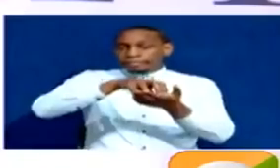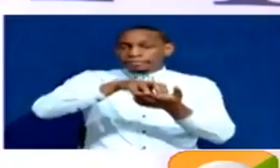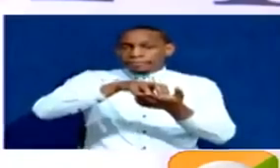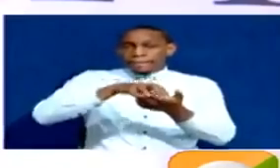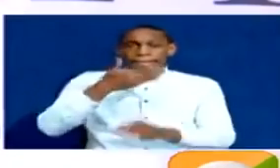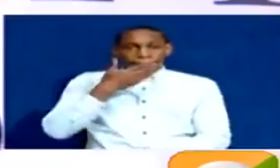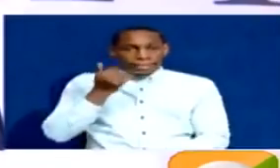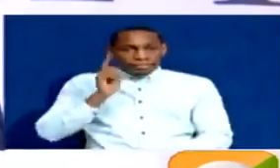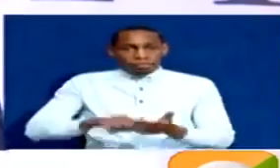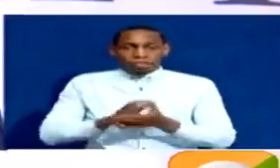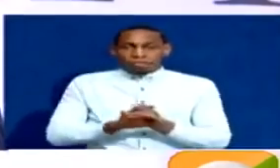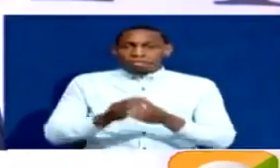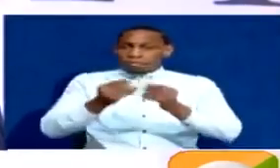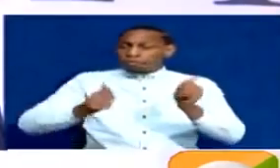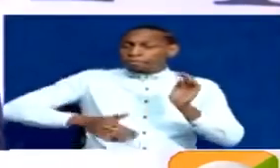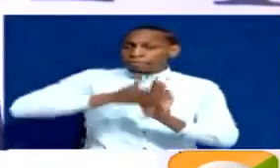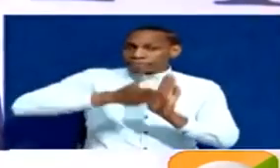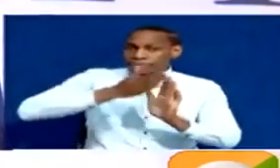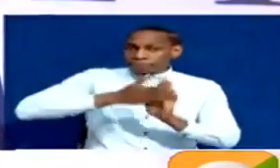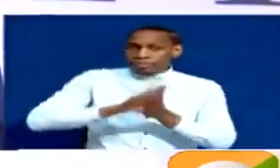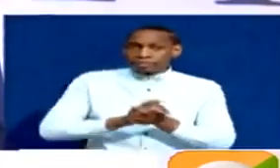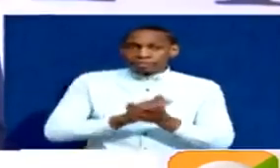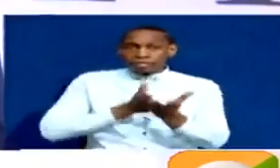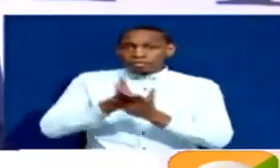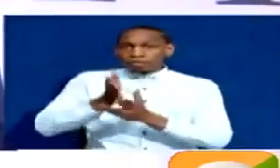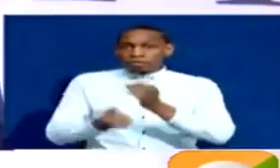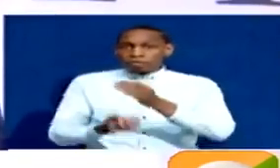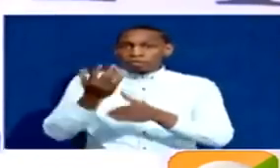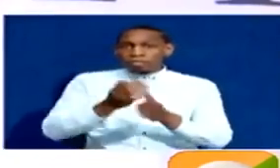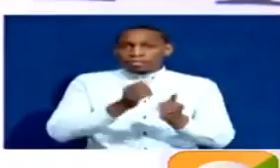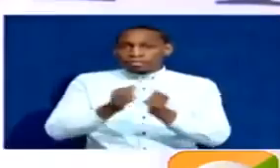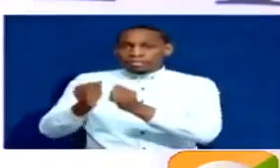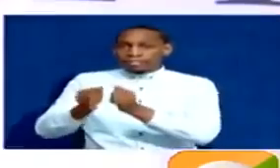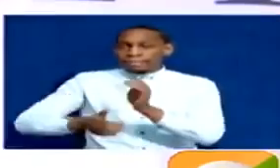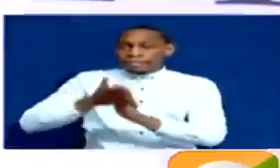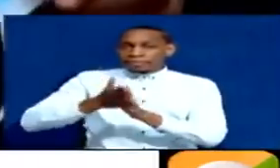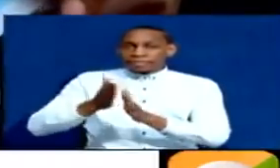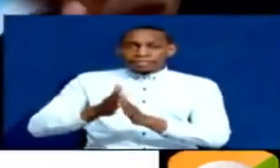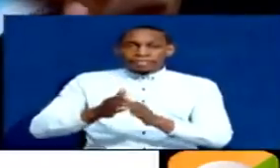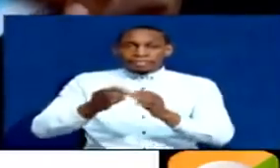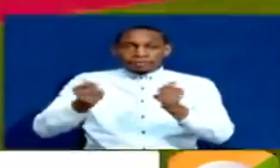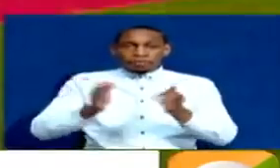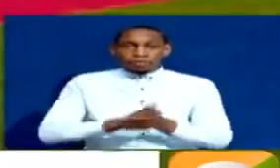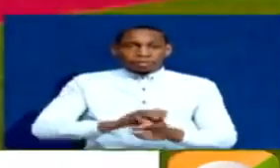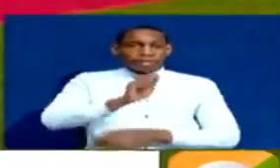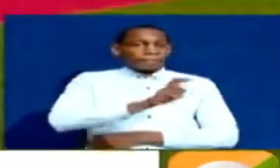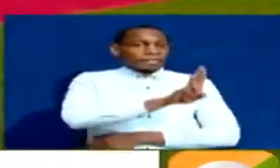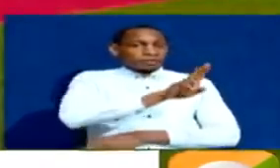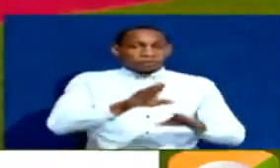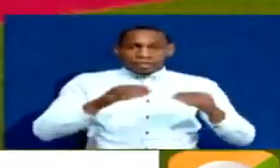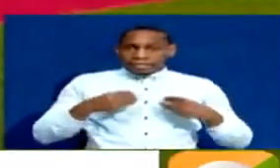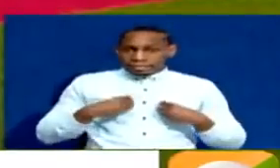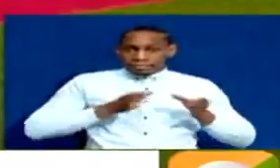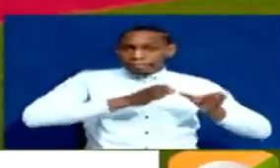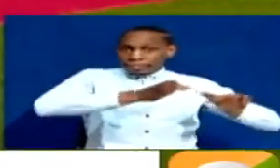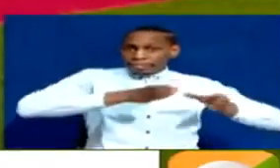ought to be aggressively addressed through devising mechanisms for their quick disposal. Will President Uhuru Kenyatta buckle